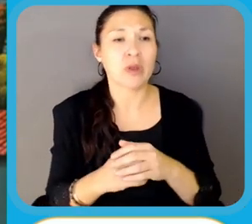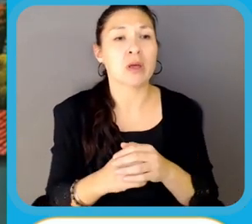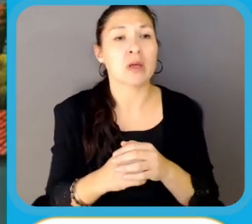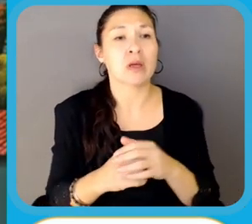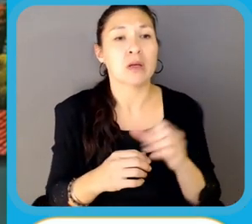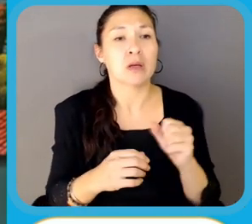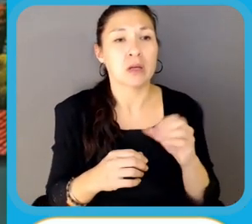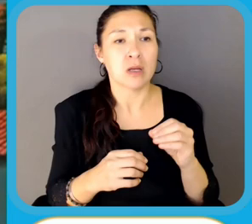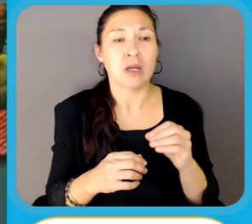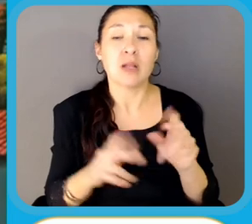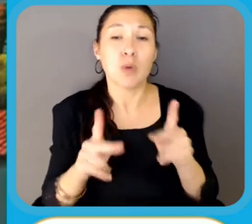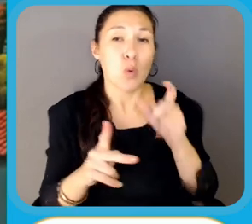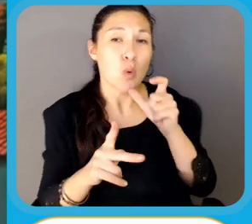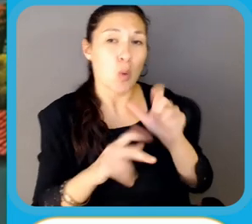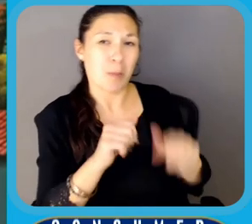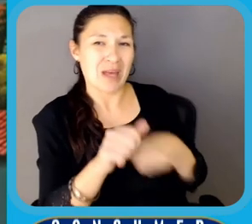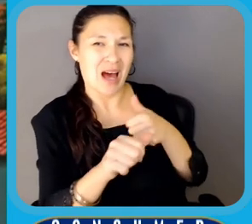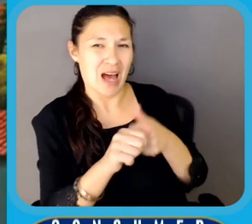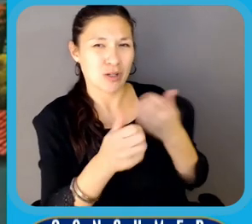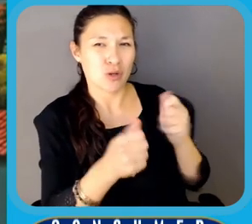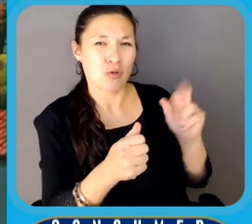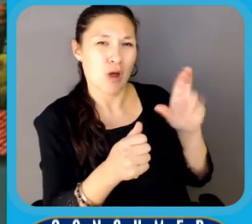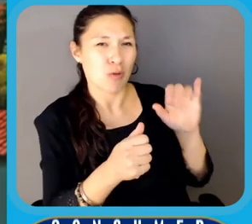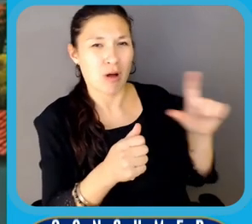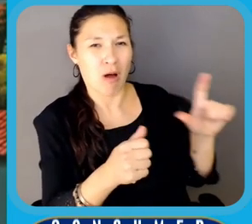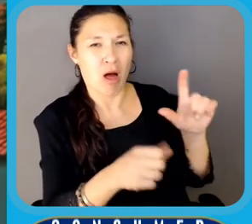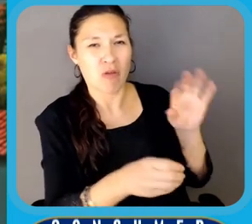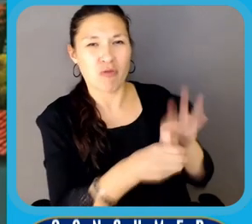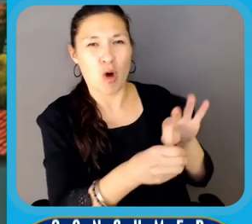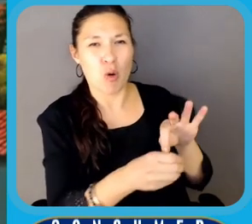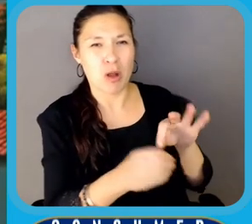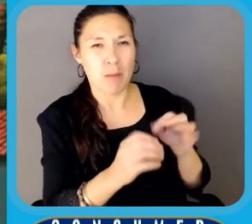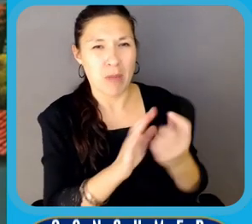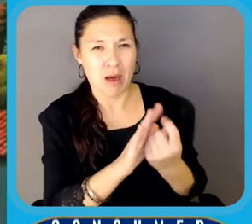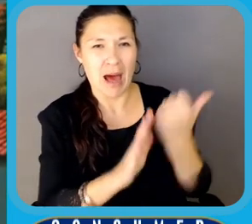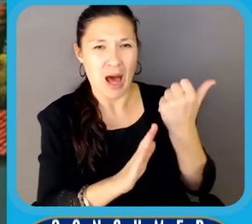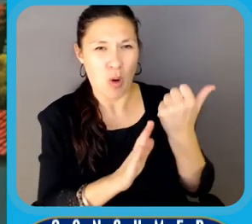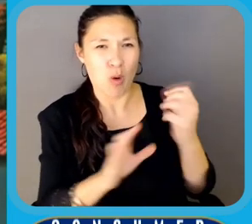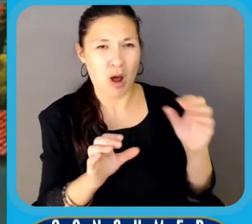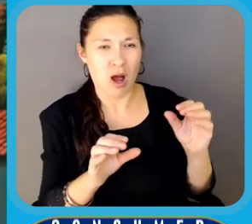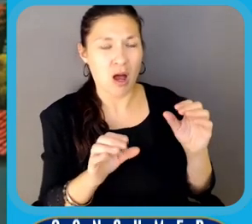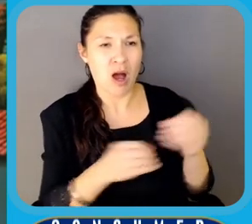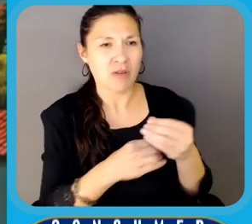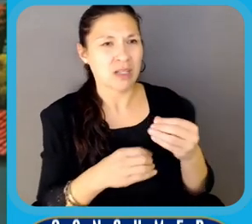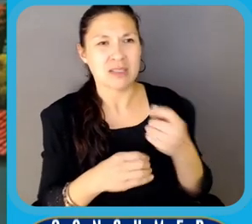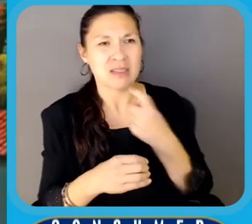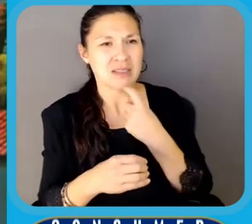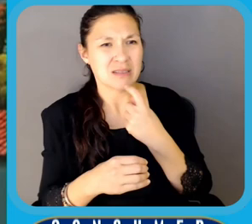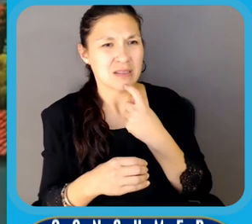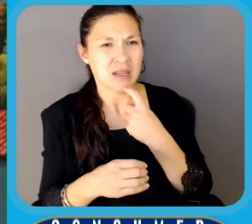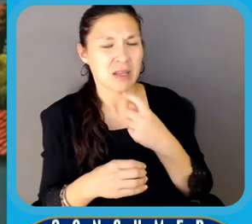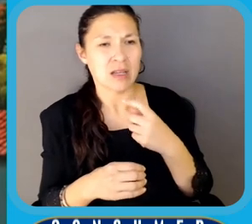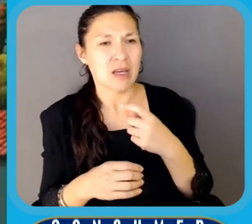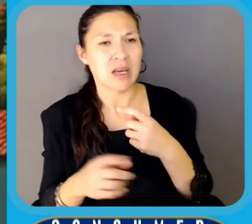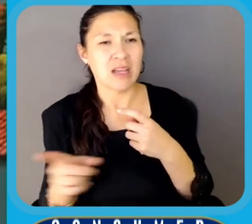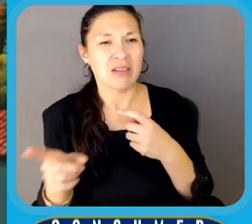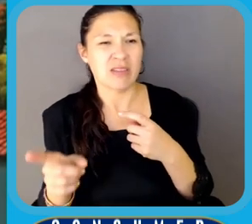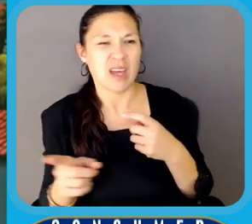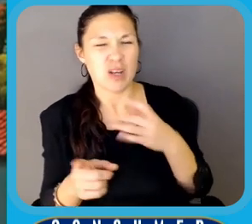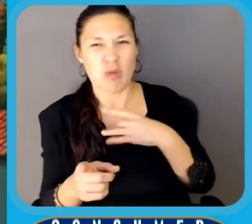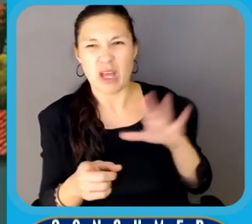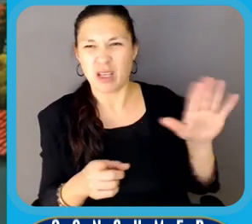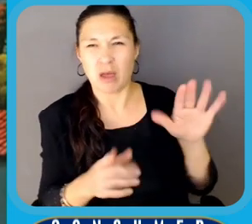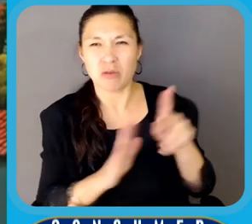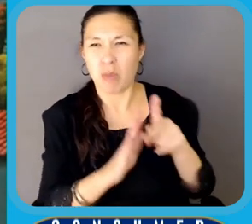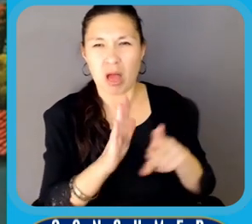publicly stated its disdain for pro-immigrant policies passed in the state of California. We also know that many of the Republican